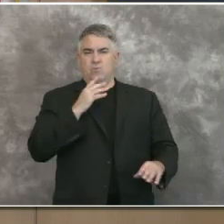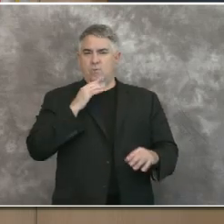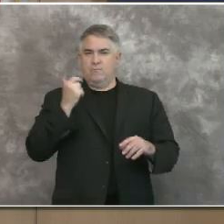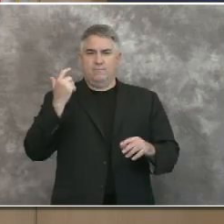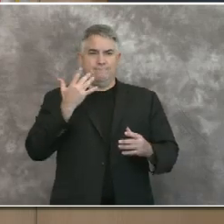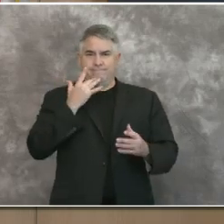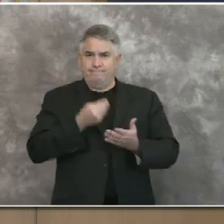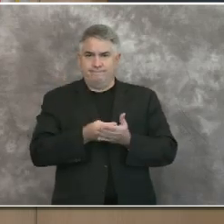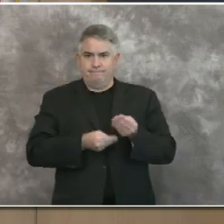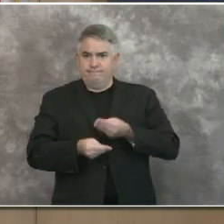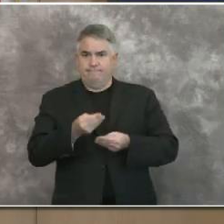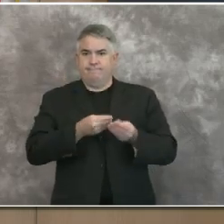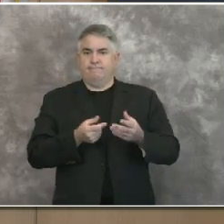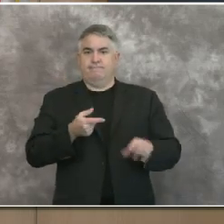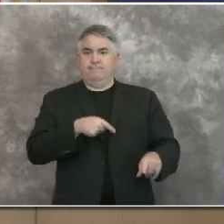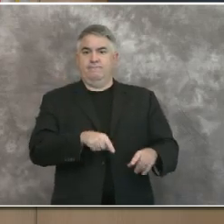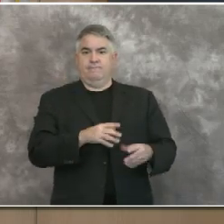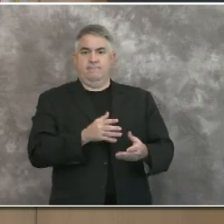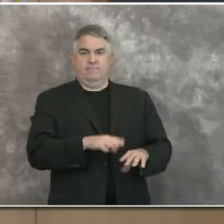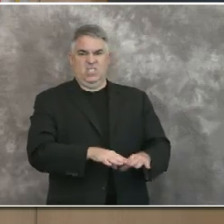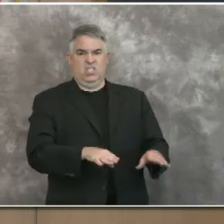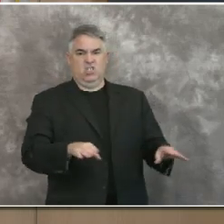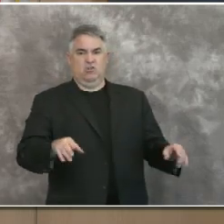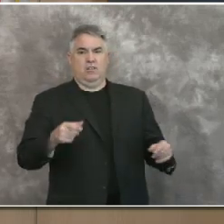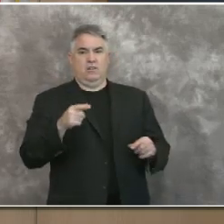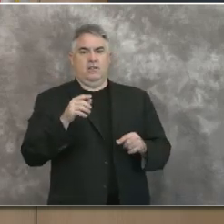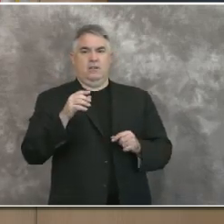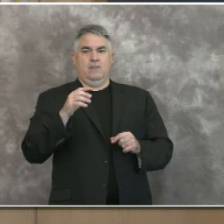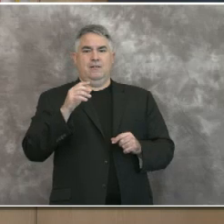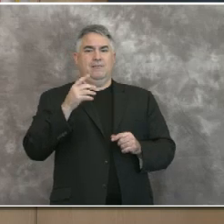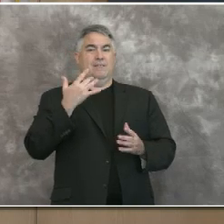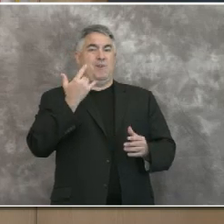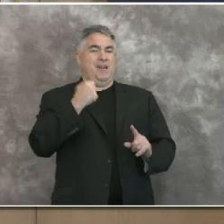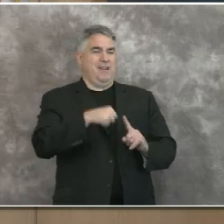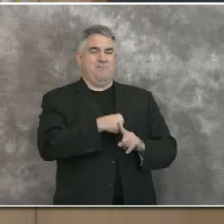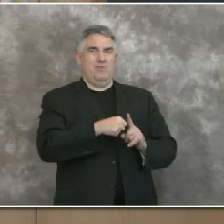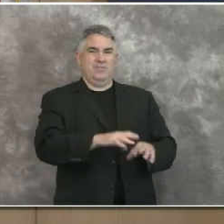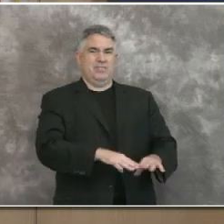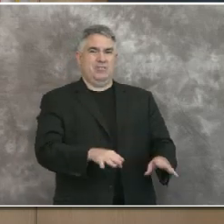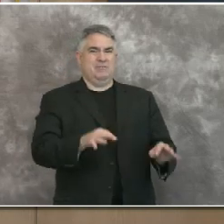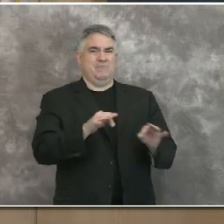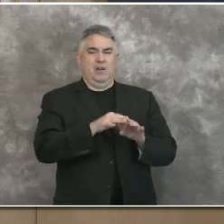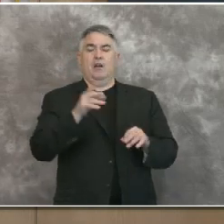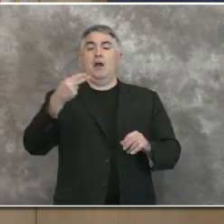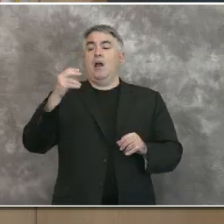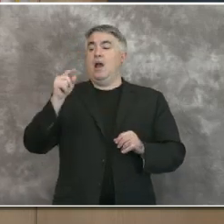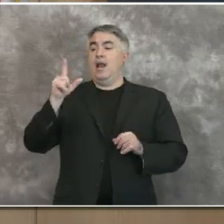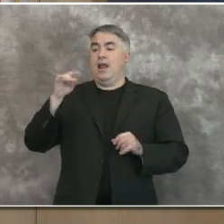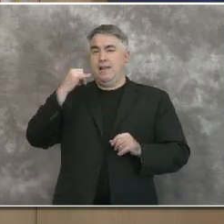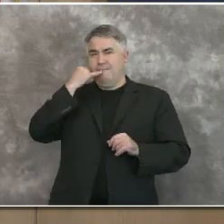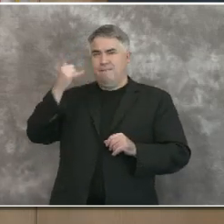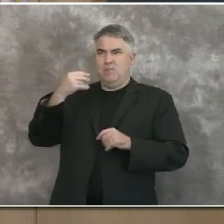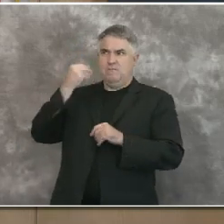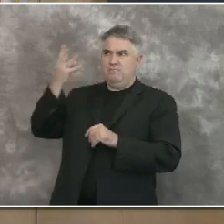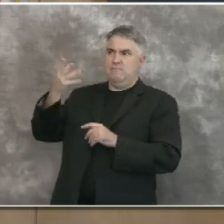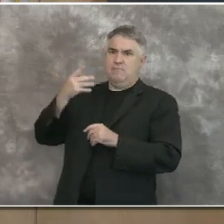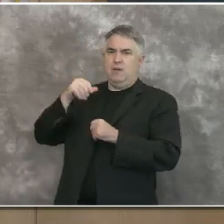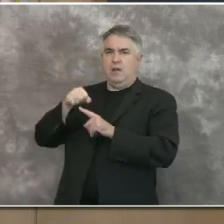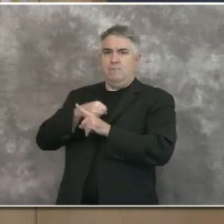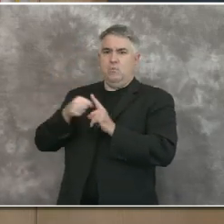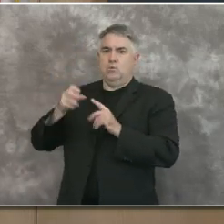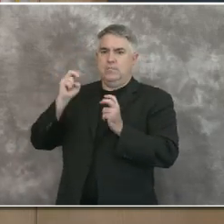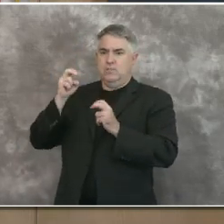abuse hotline, and that is primarily because the single largest entity that calls that line is teachers, who are